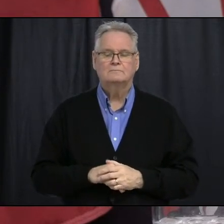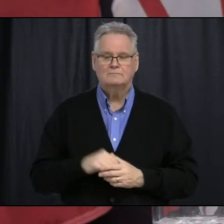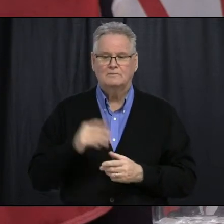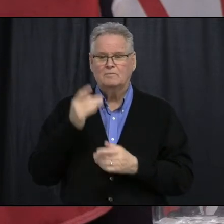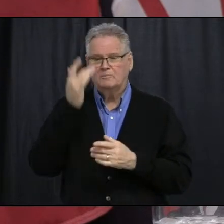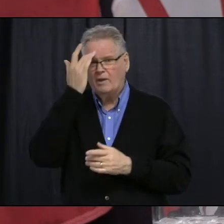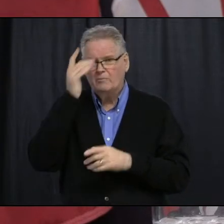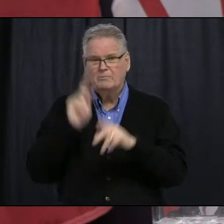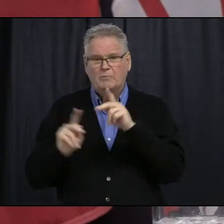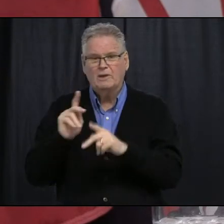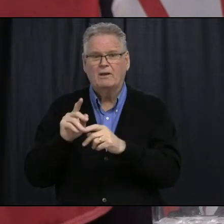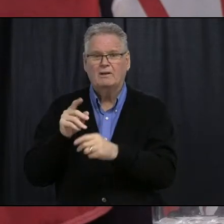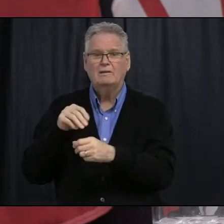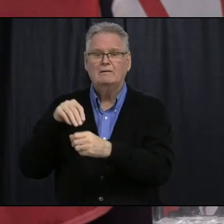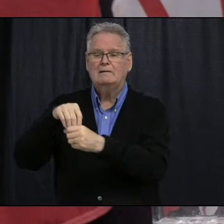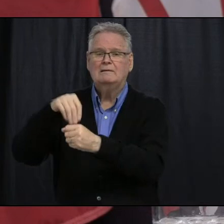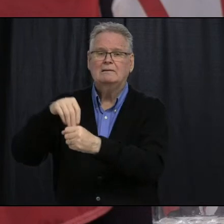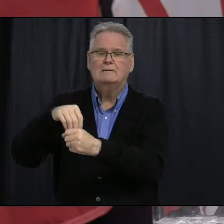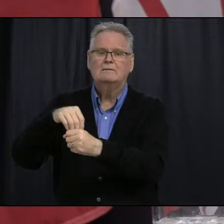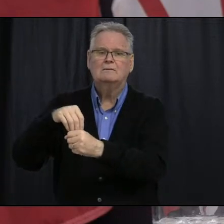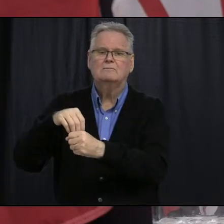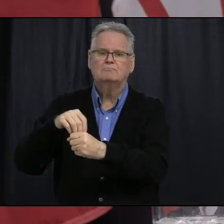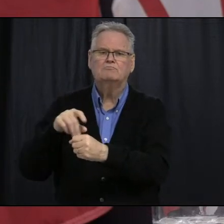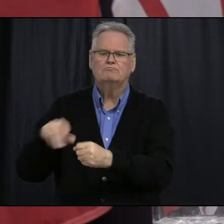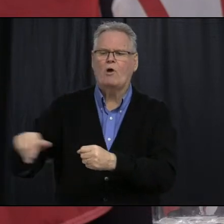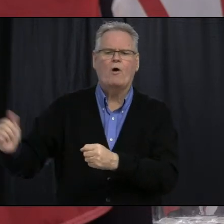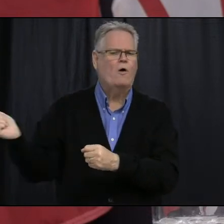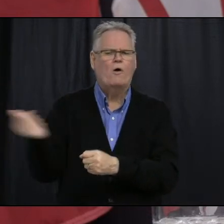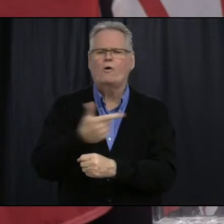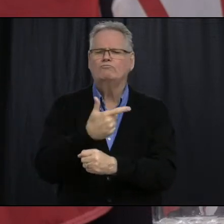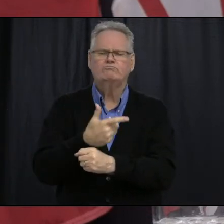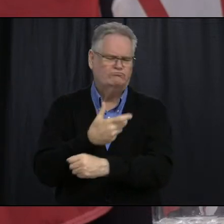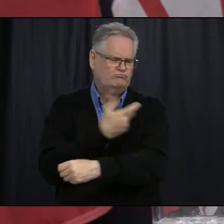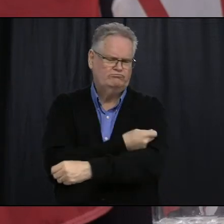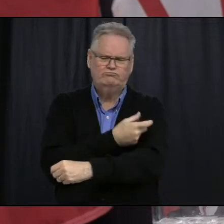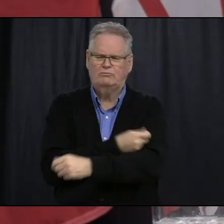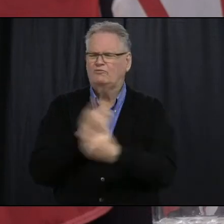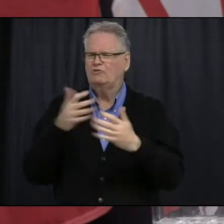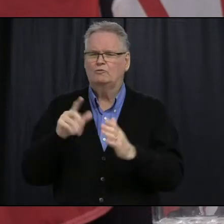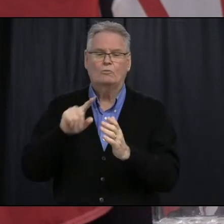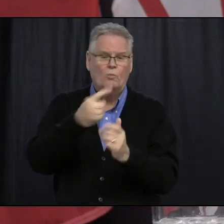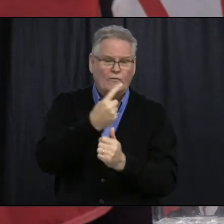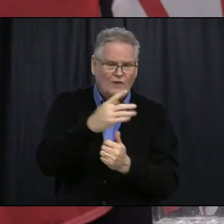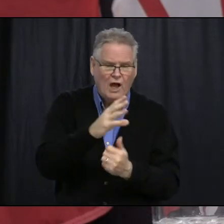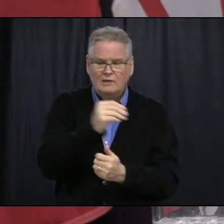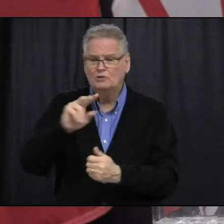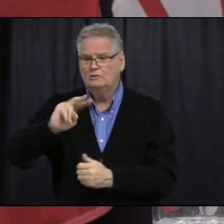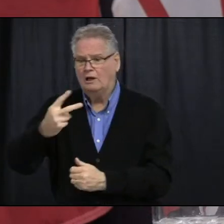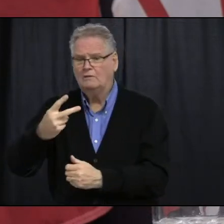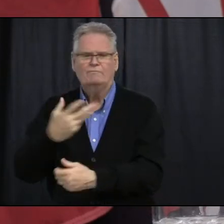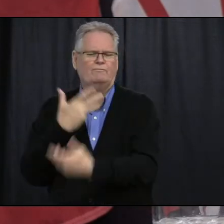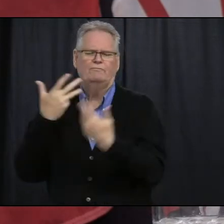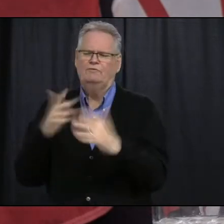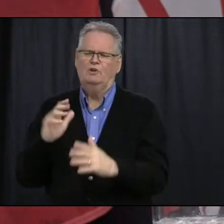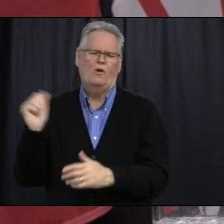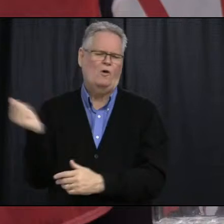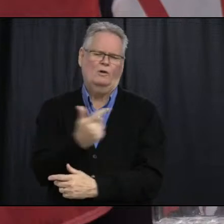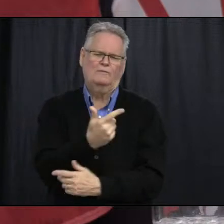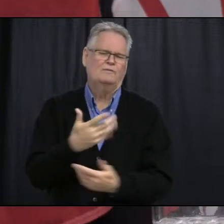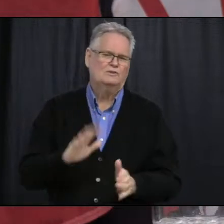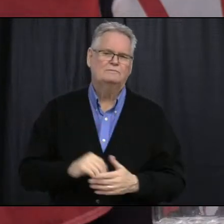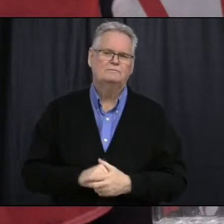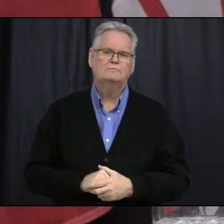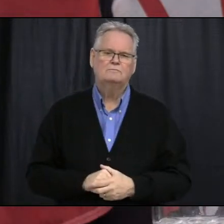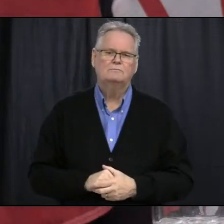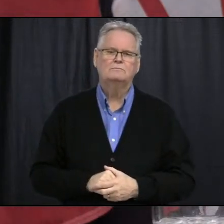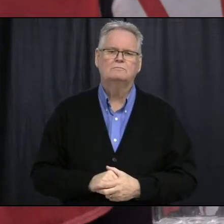least 3 weeks in some cases. And so those announcements will be made over the coming days too. Dr.